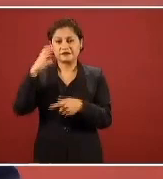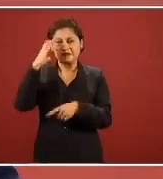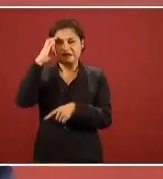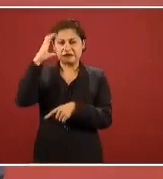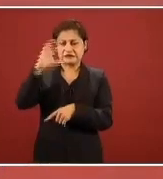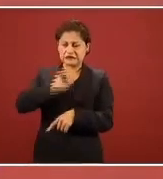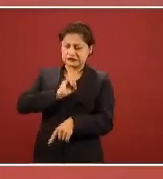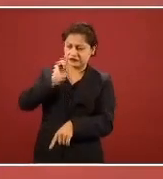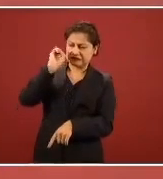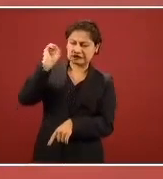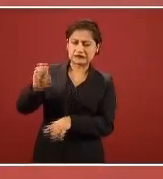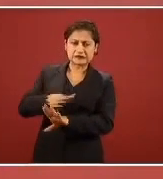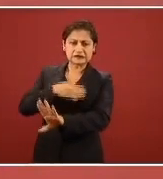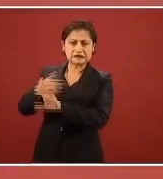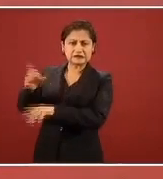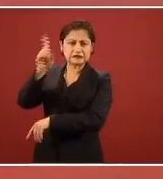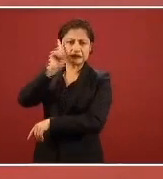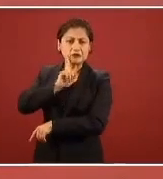women.